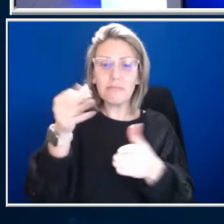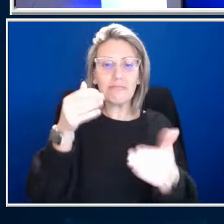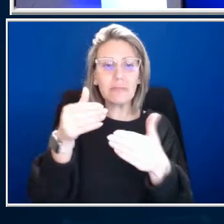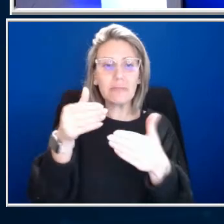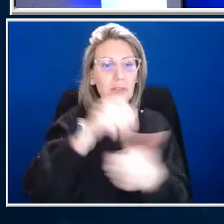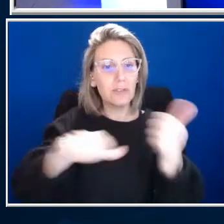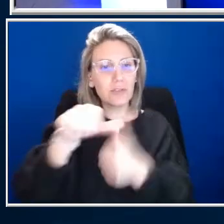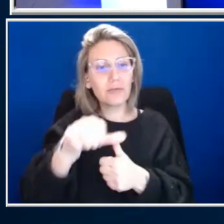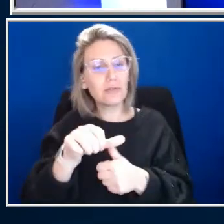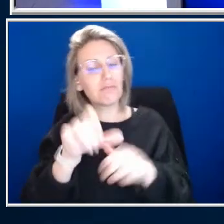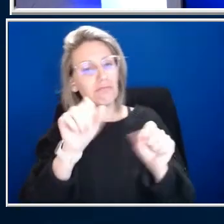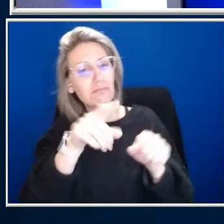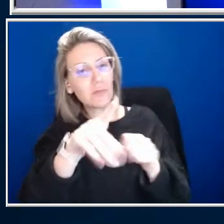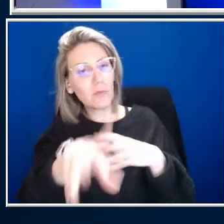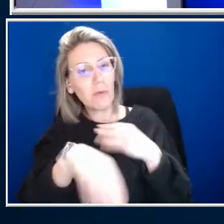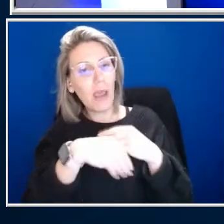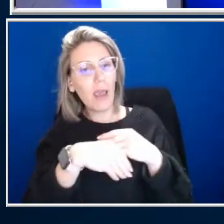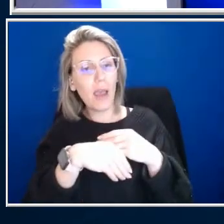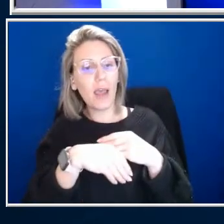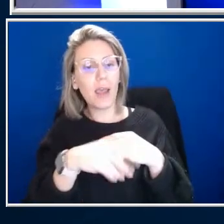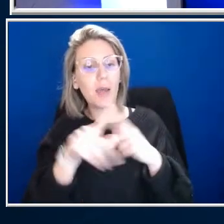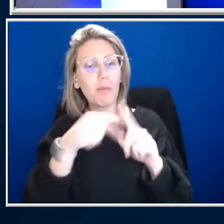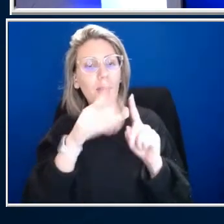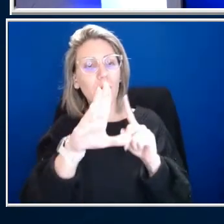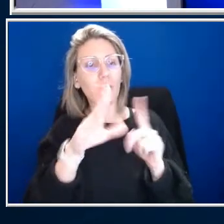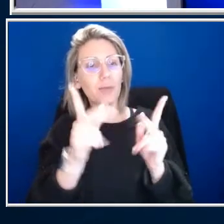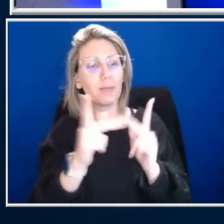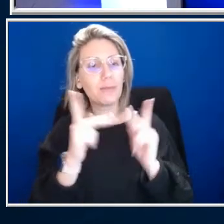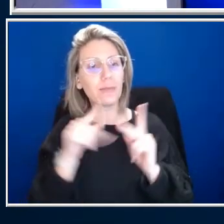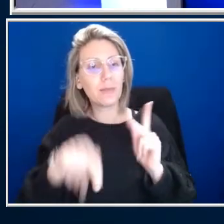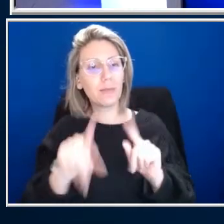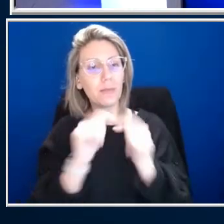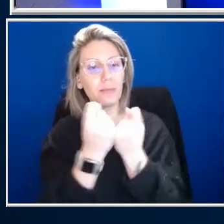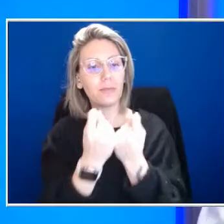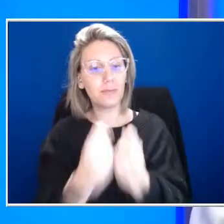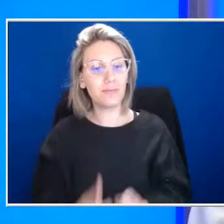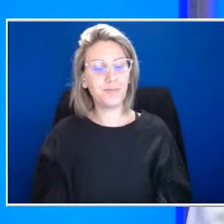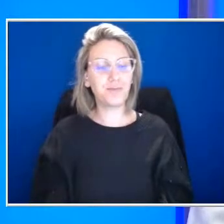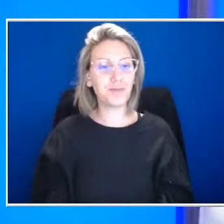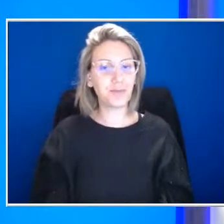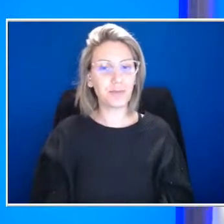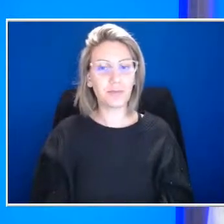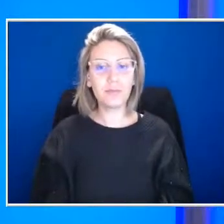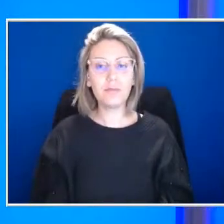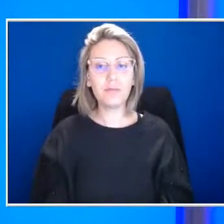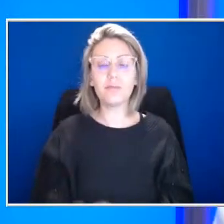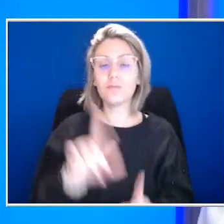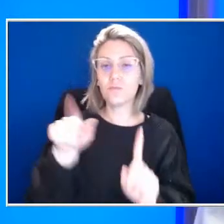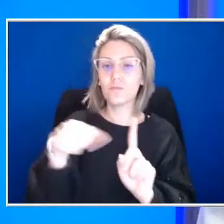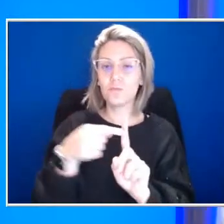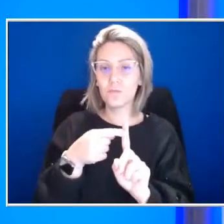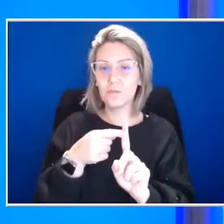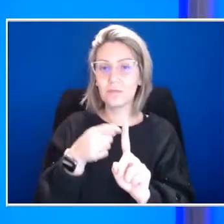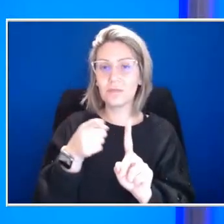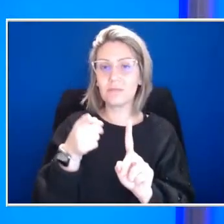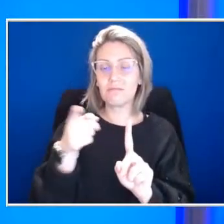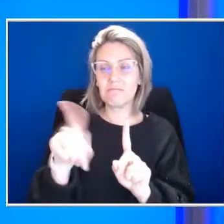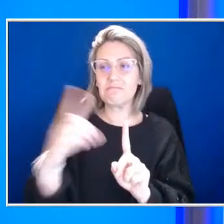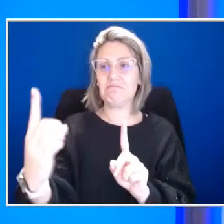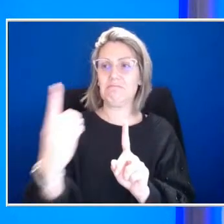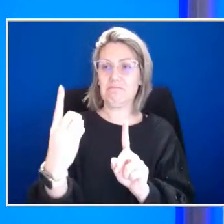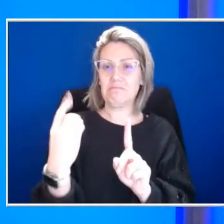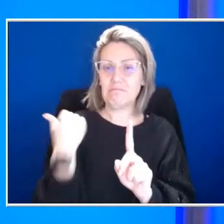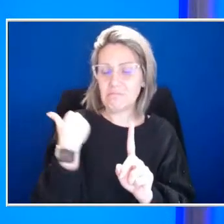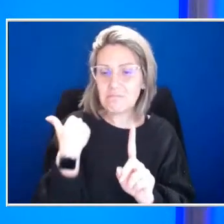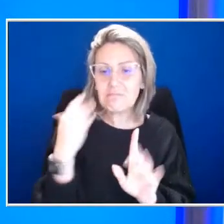that about your position on this team. So when Zubair, Dr. Shaw came to us and said, we want to do this, I